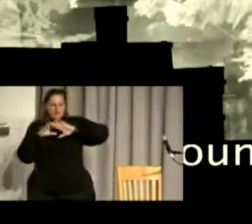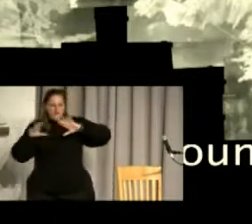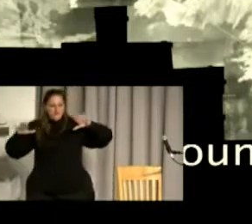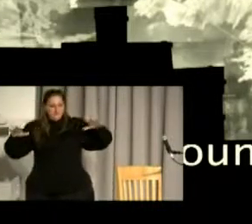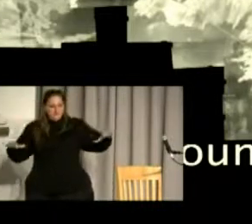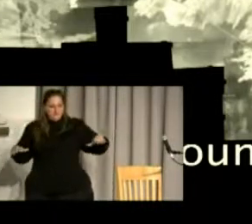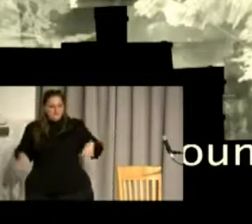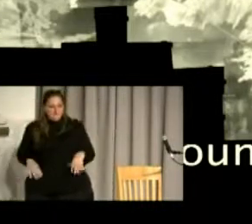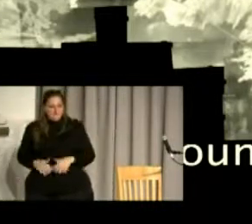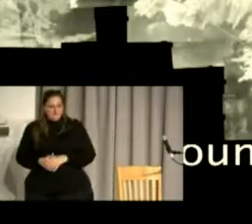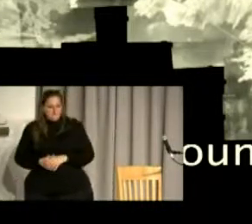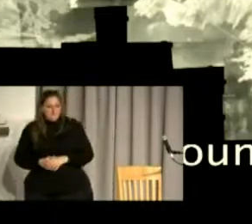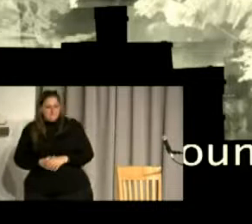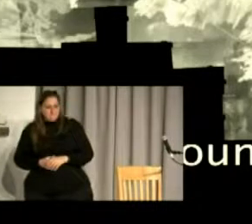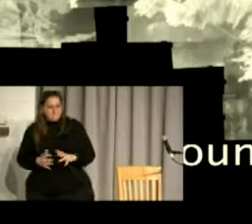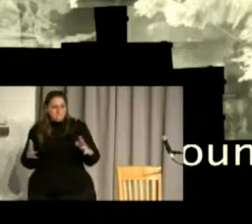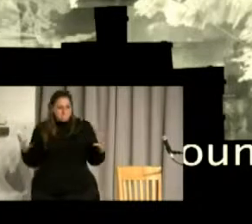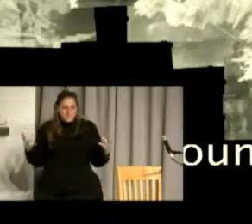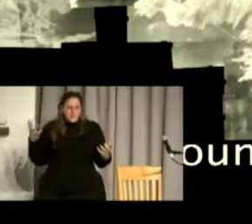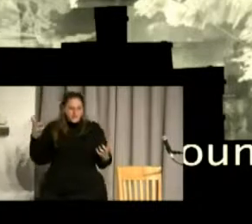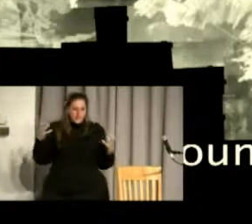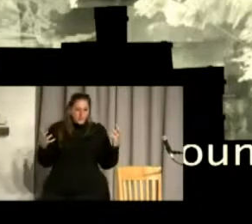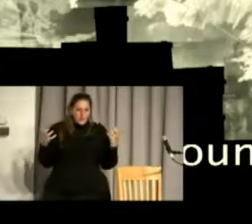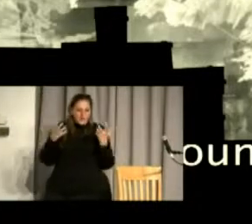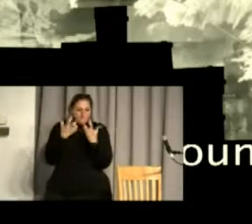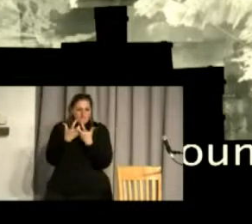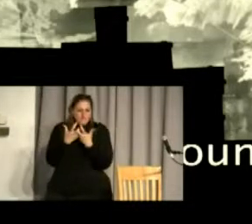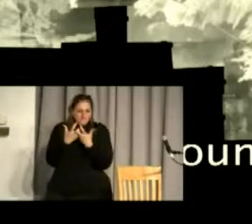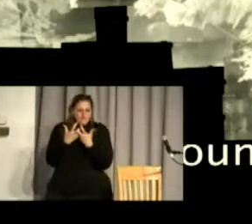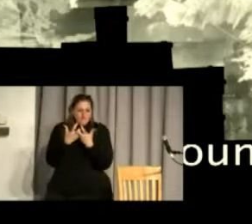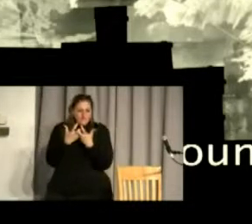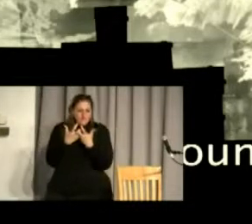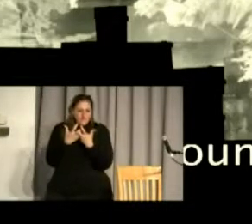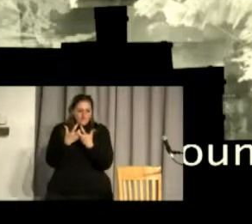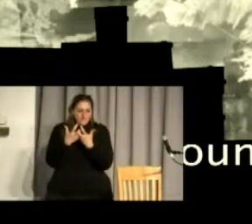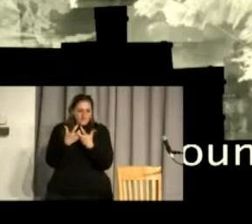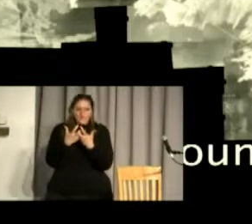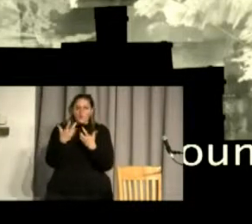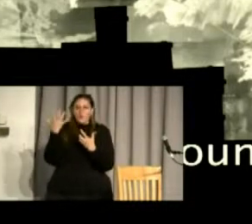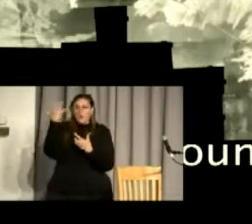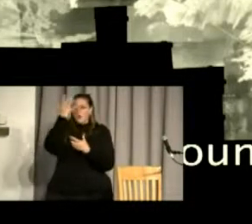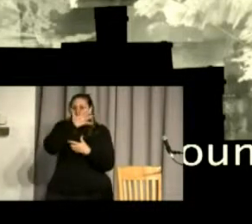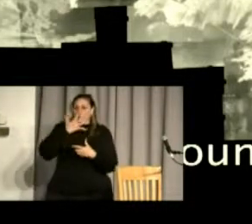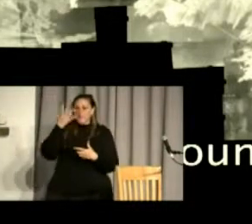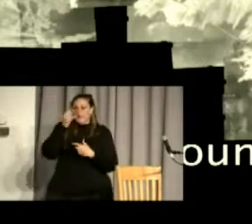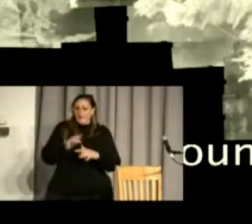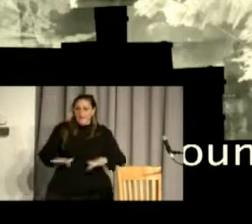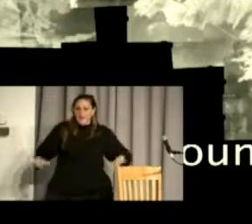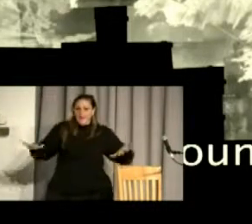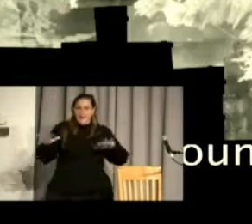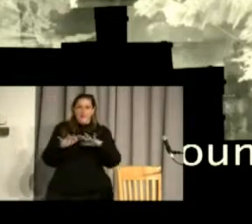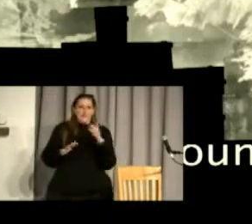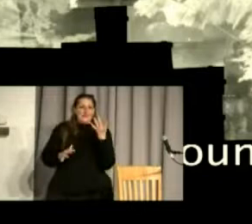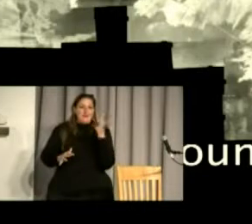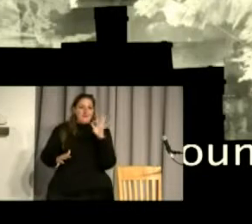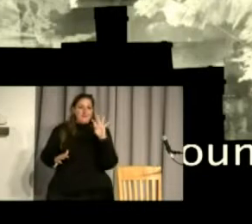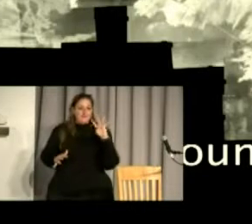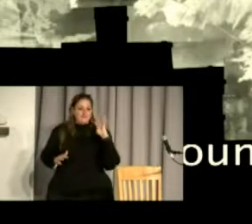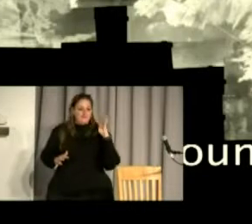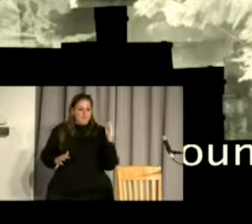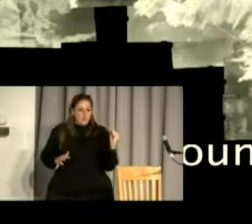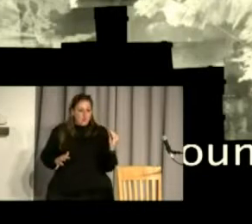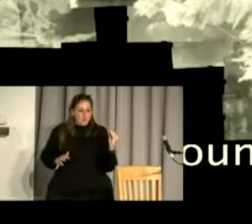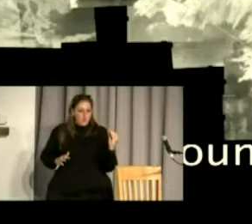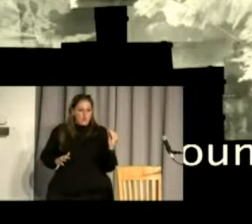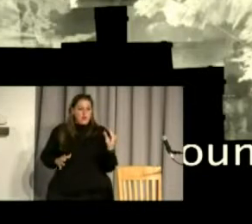that we can actually recreate a view of the region in 1940. And this